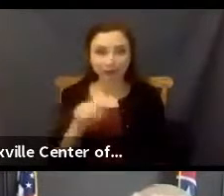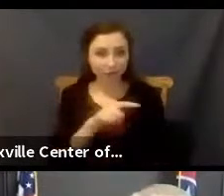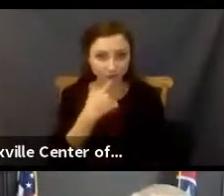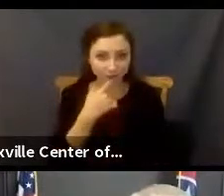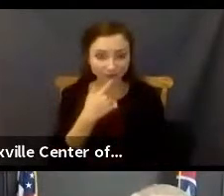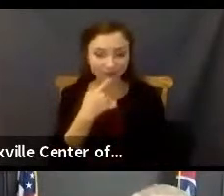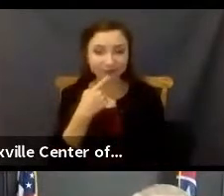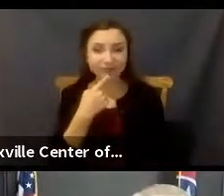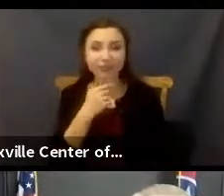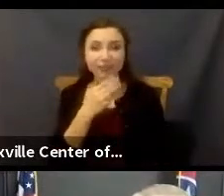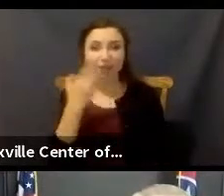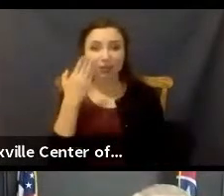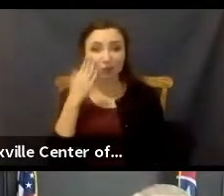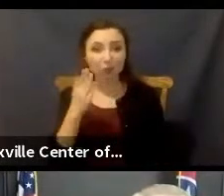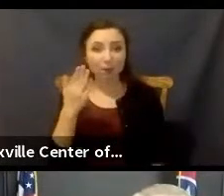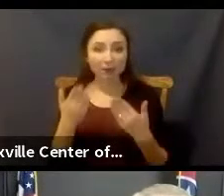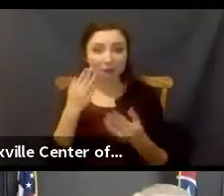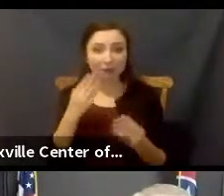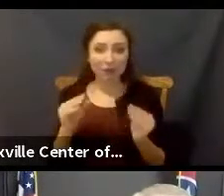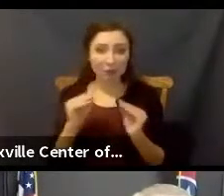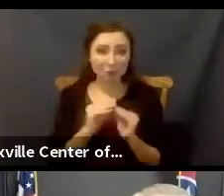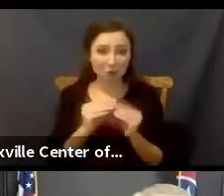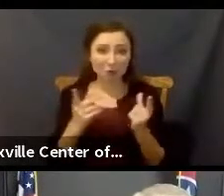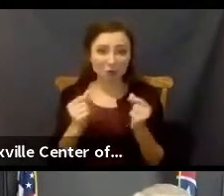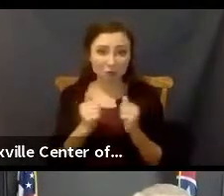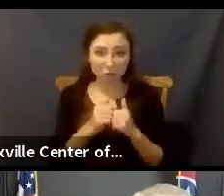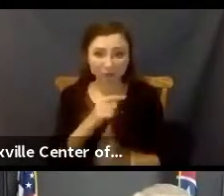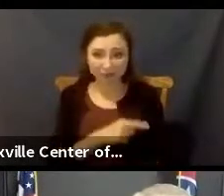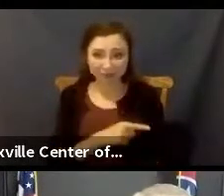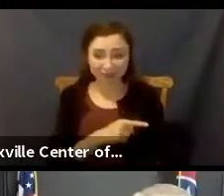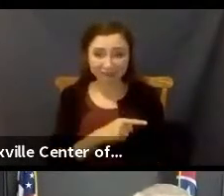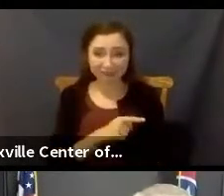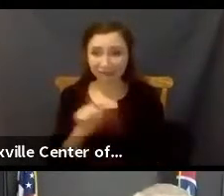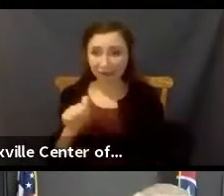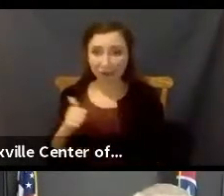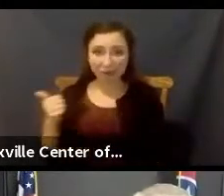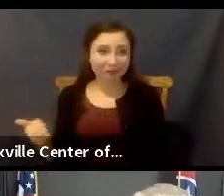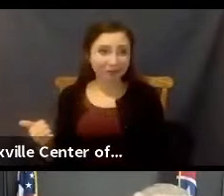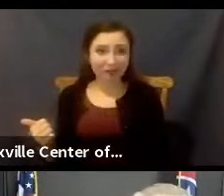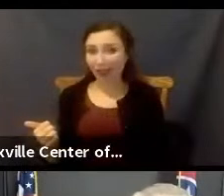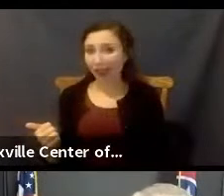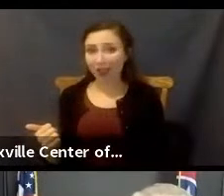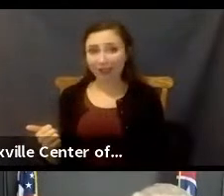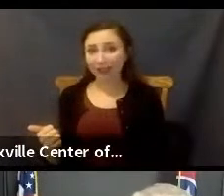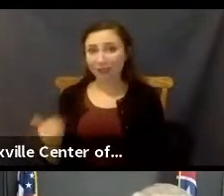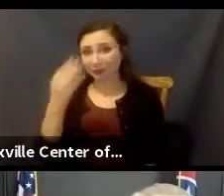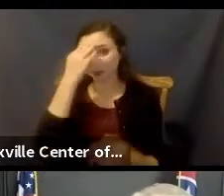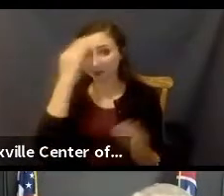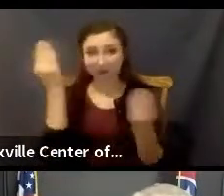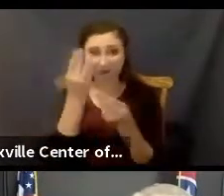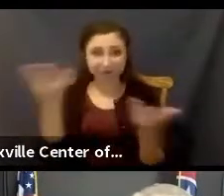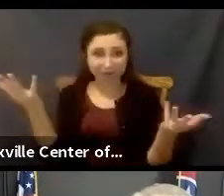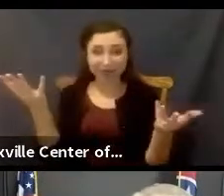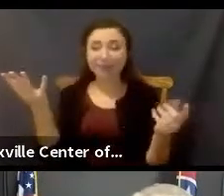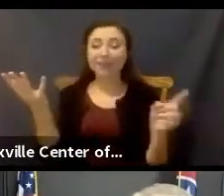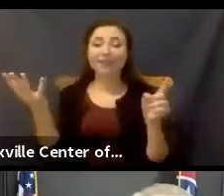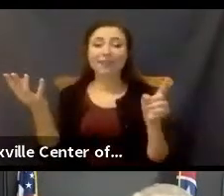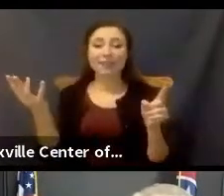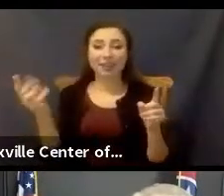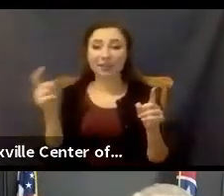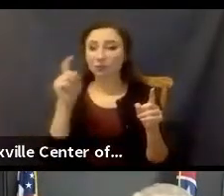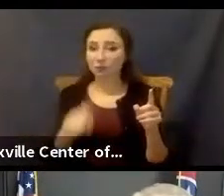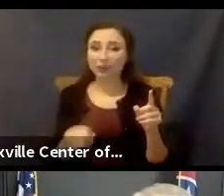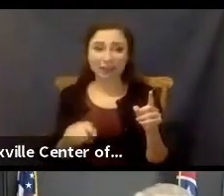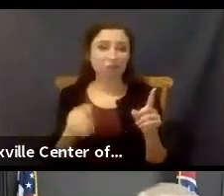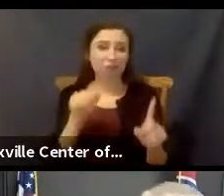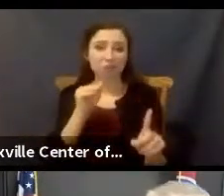there may be more to do with this other than to convey that, we have to just